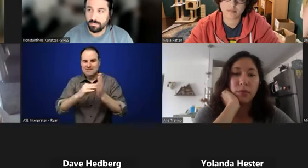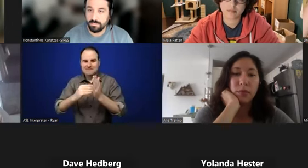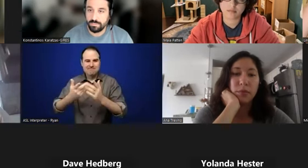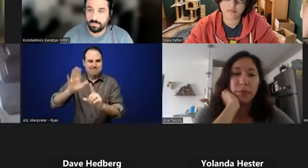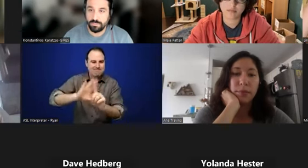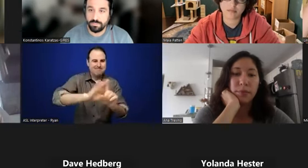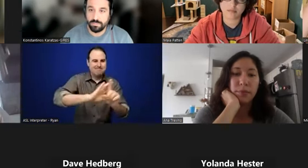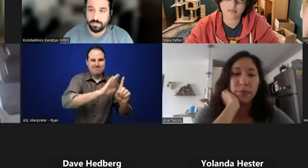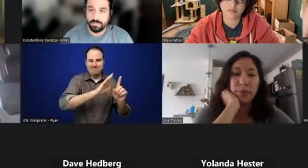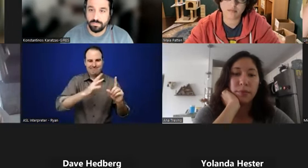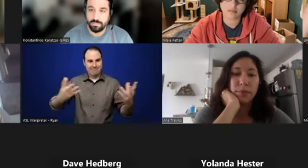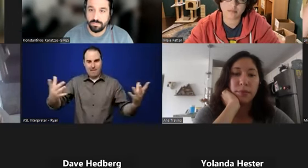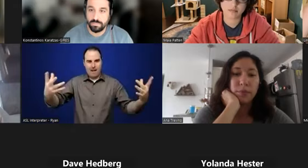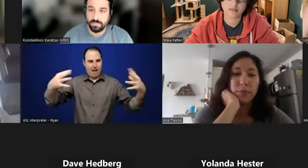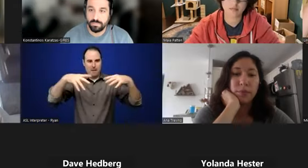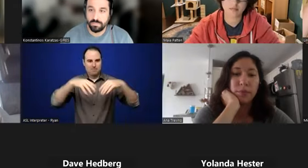projects.